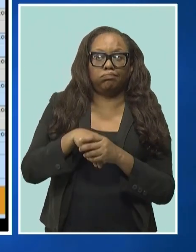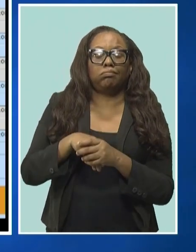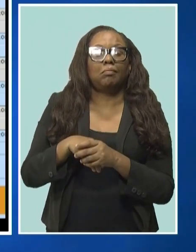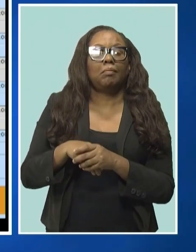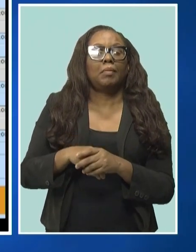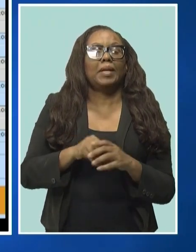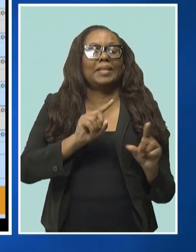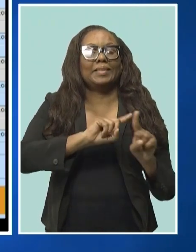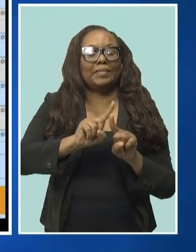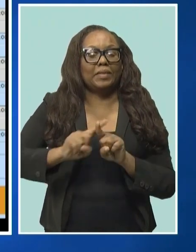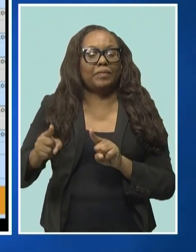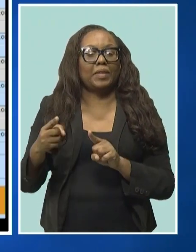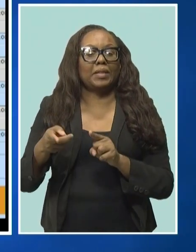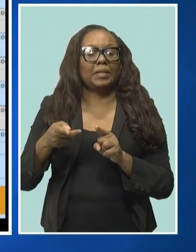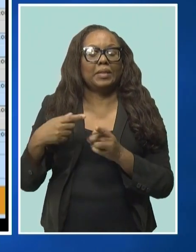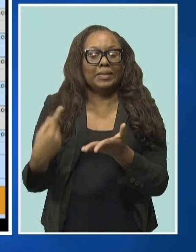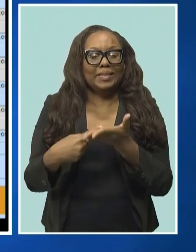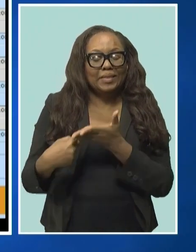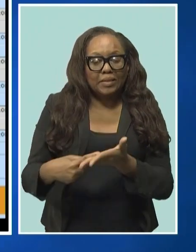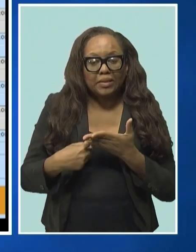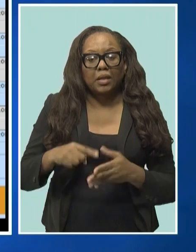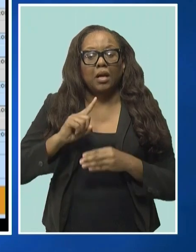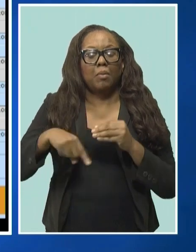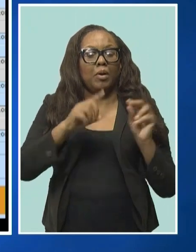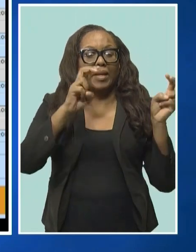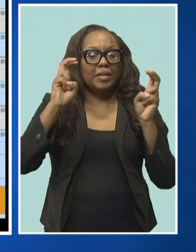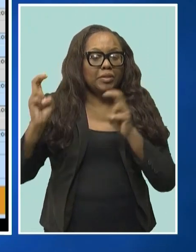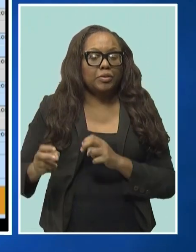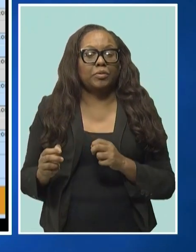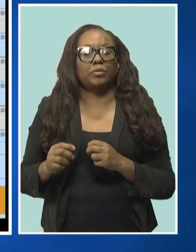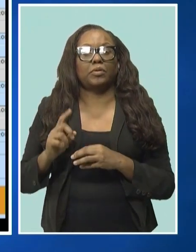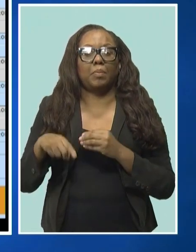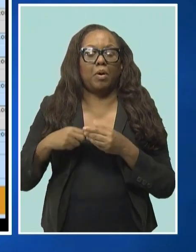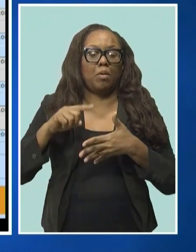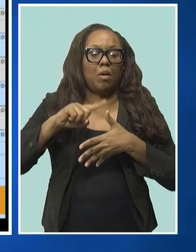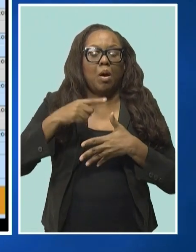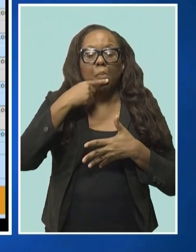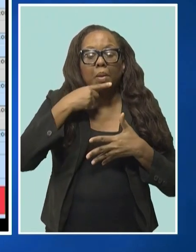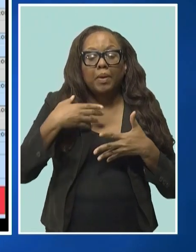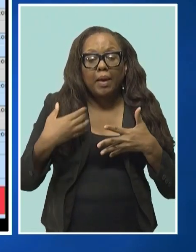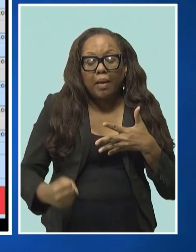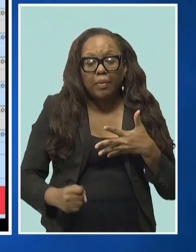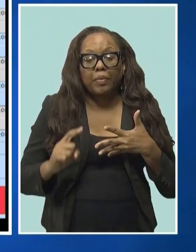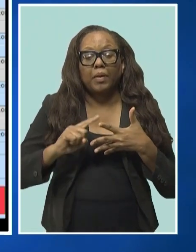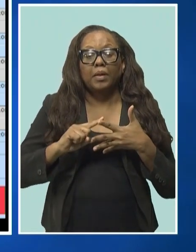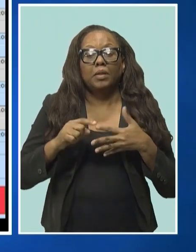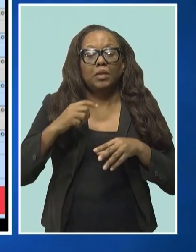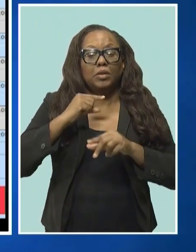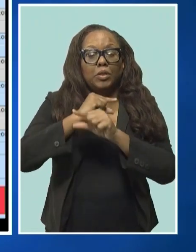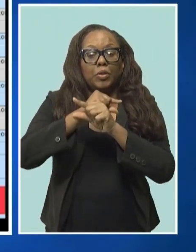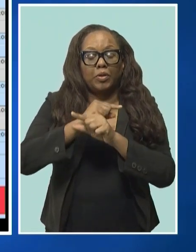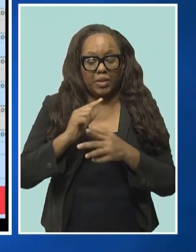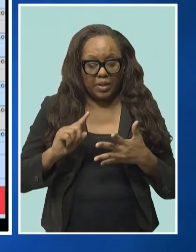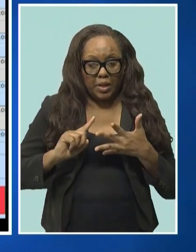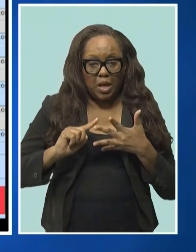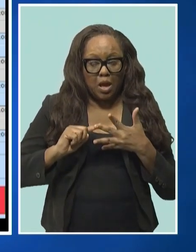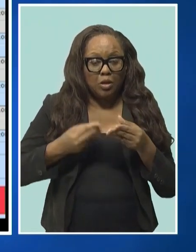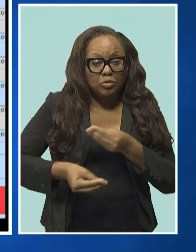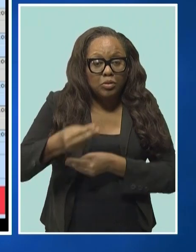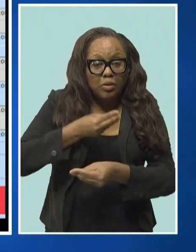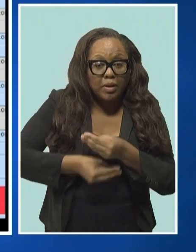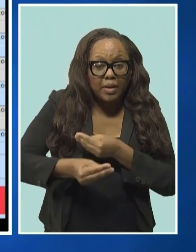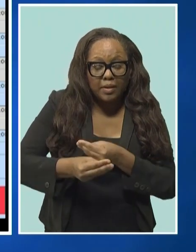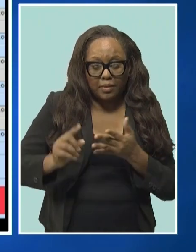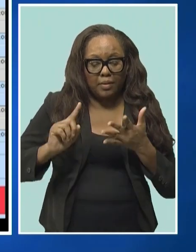discussions on the cross-cutting issues of public health, security, trade, access to